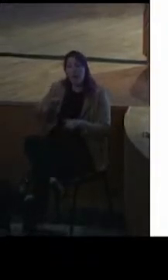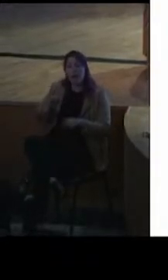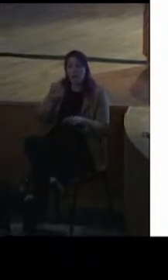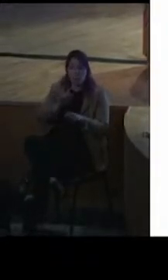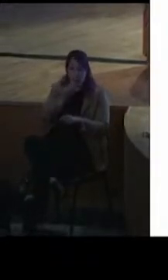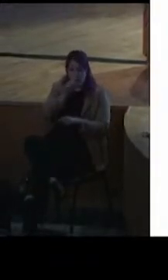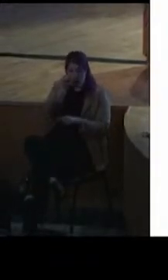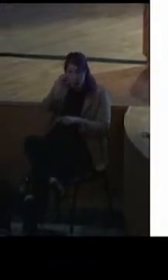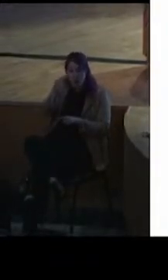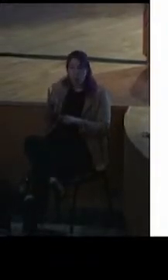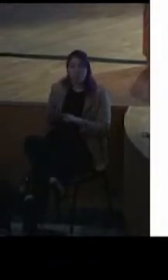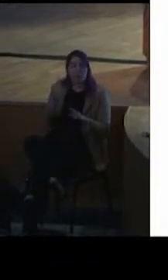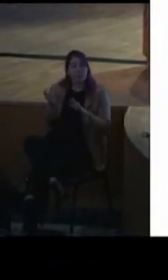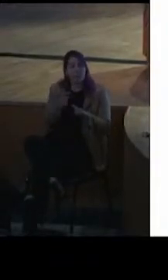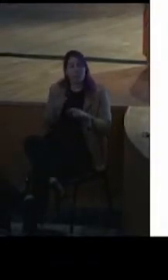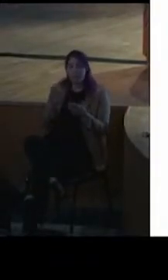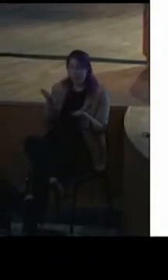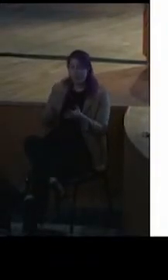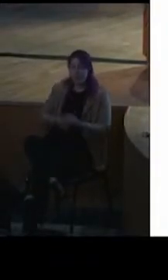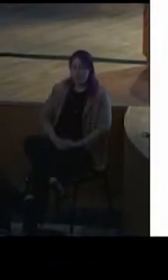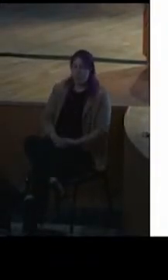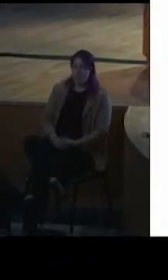ado, let's welcome.